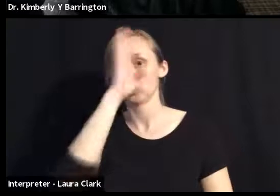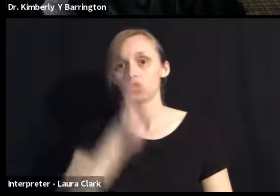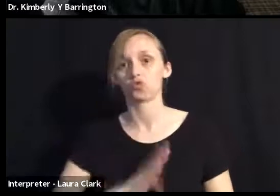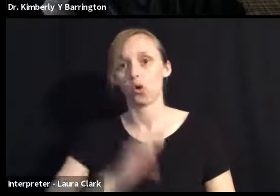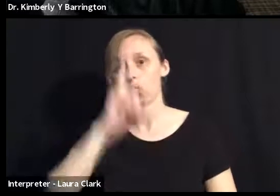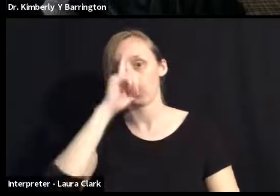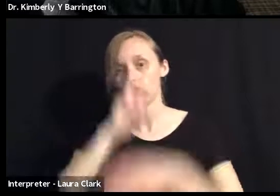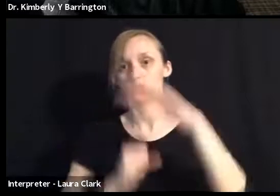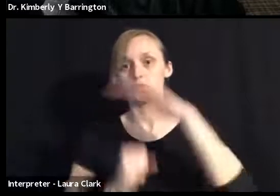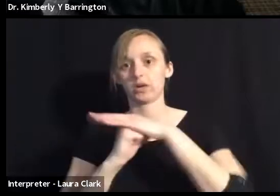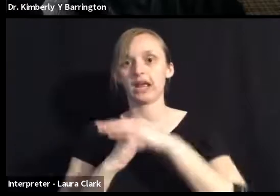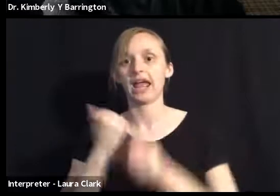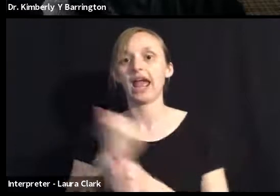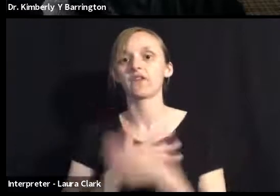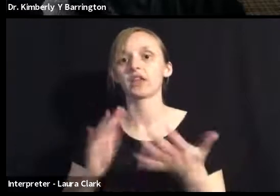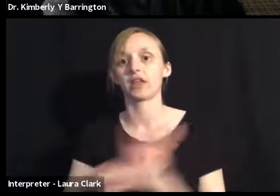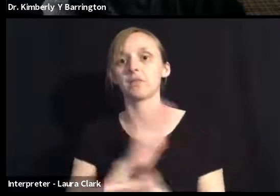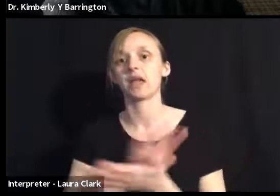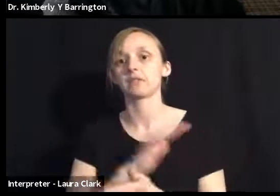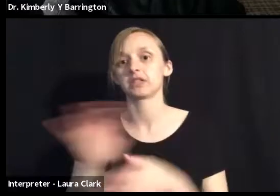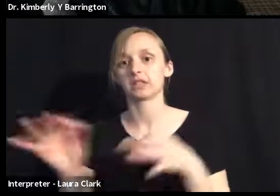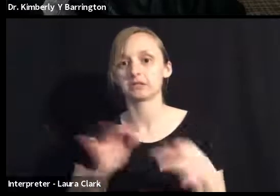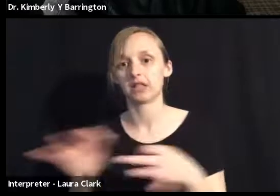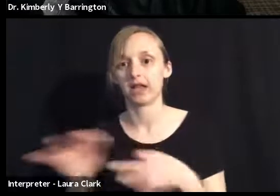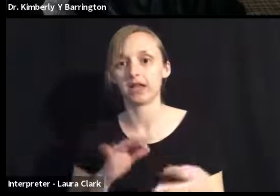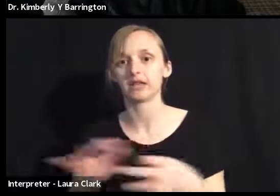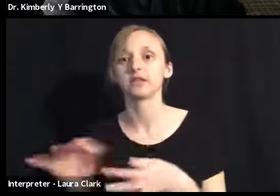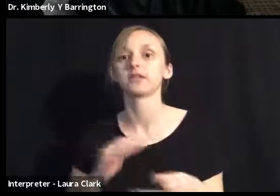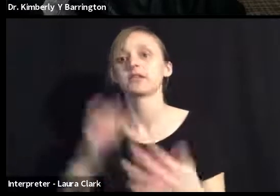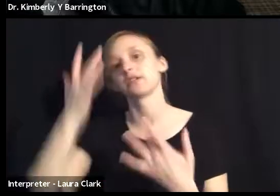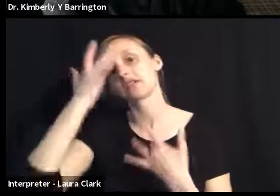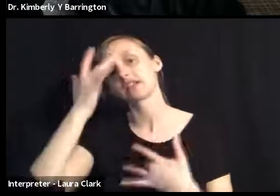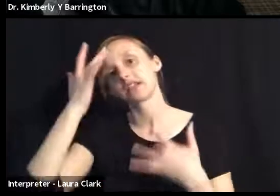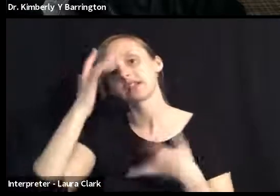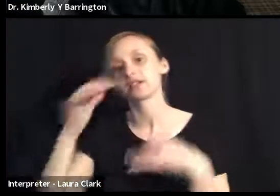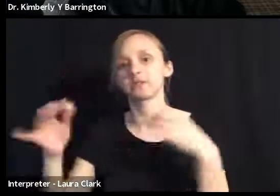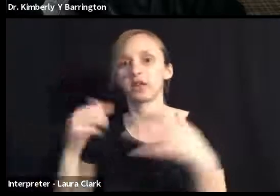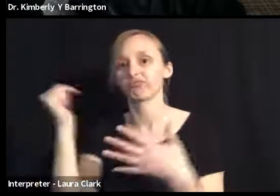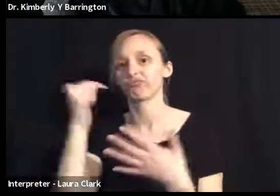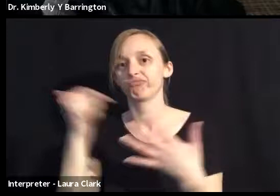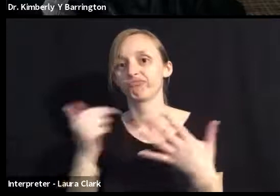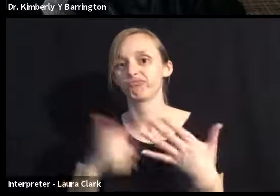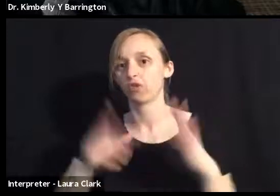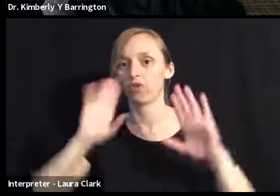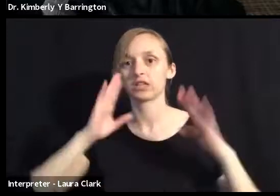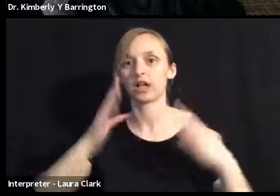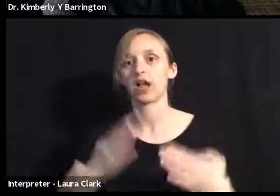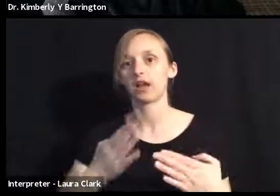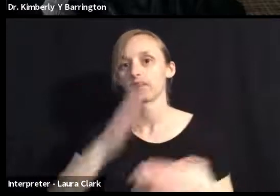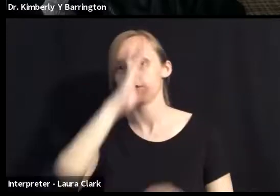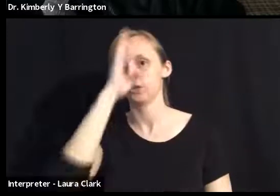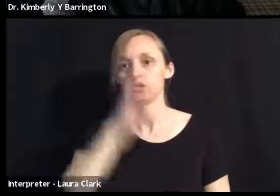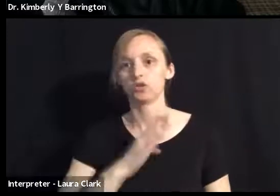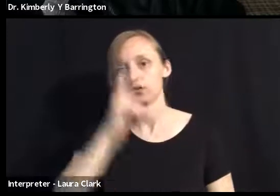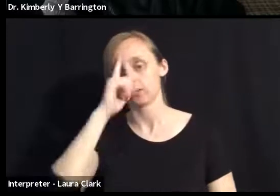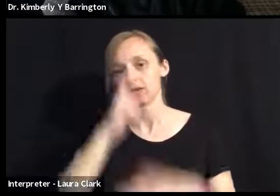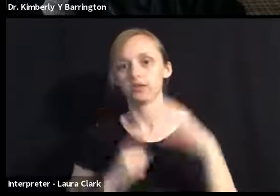of discharge explained the sickness, explained everything for stroke. And I know it said something about